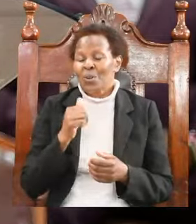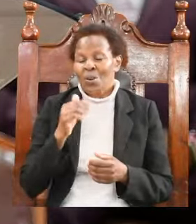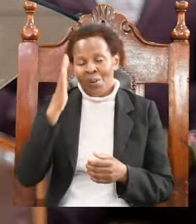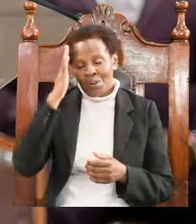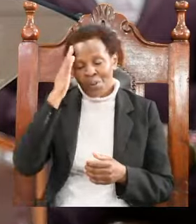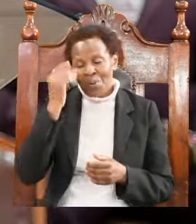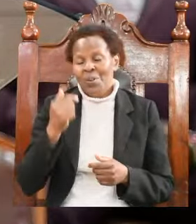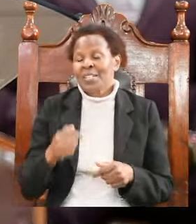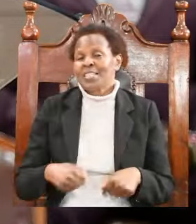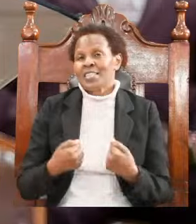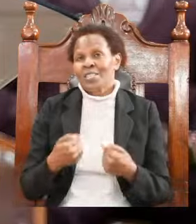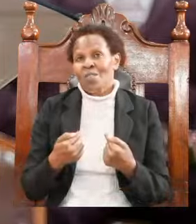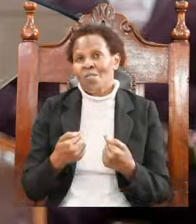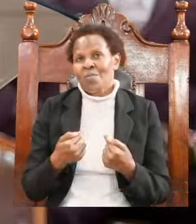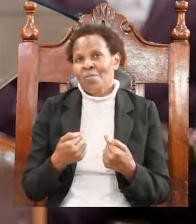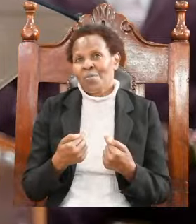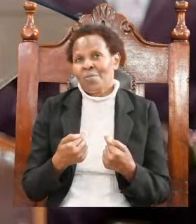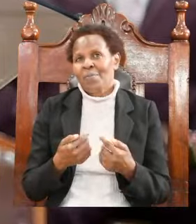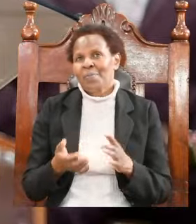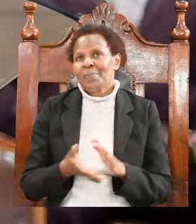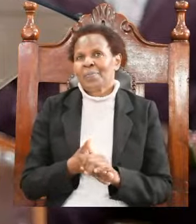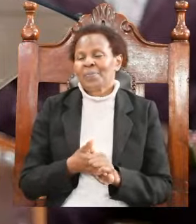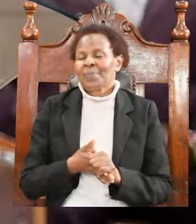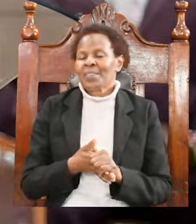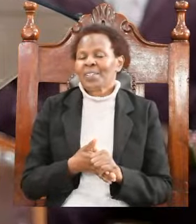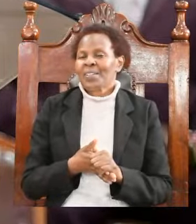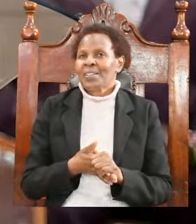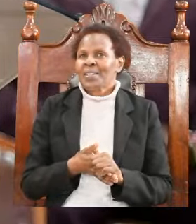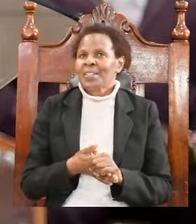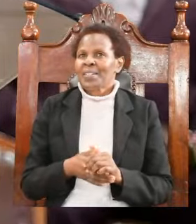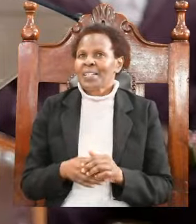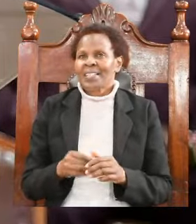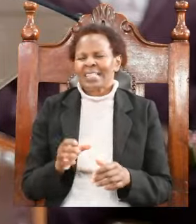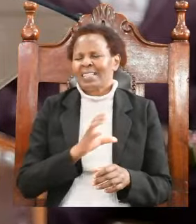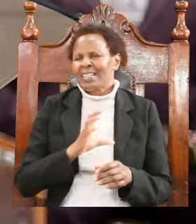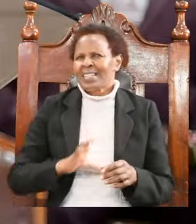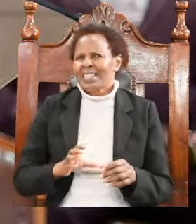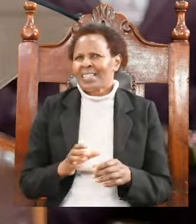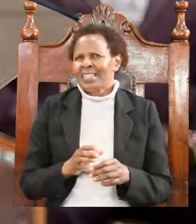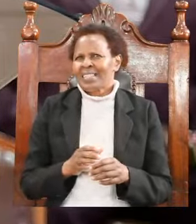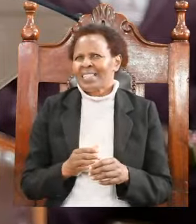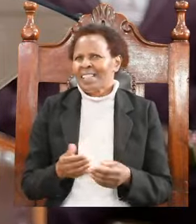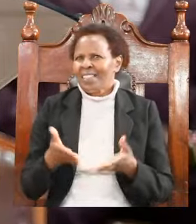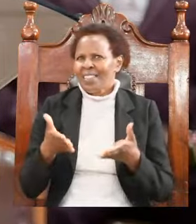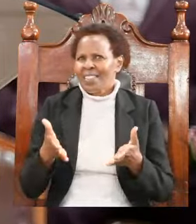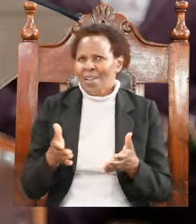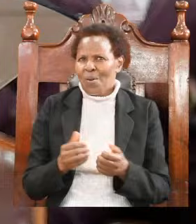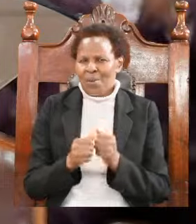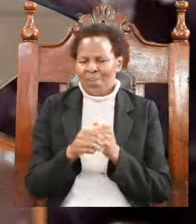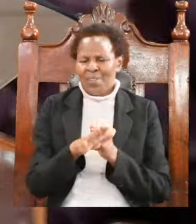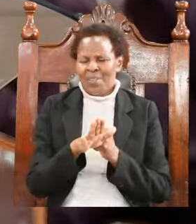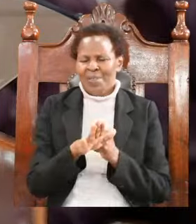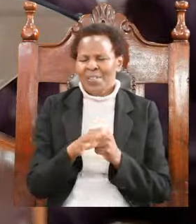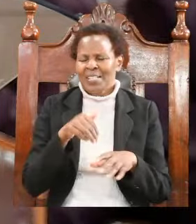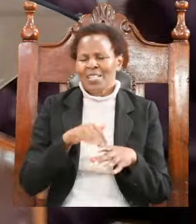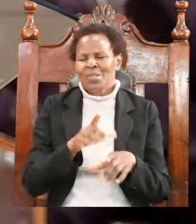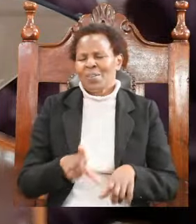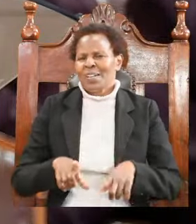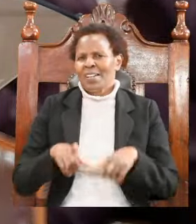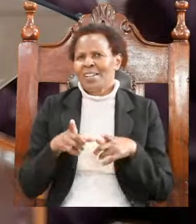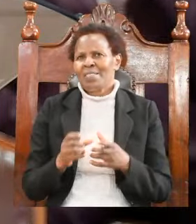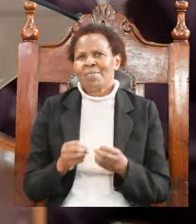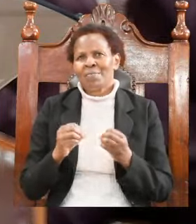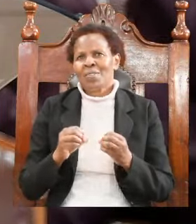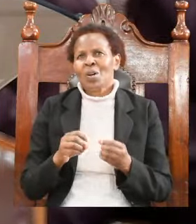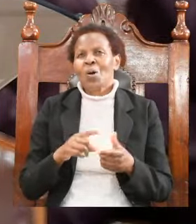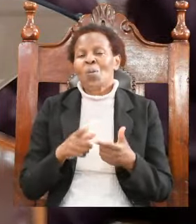have forgotten who we are, as if Christ is no longer existent in our lives. And even when